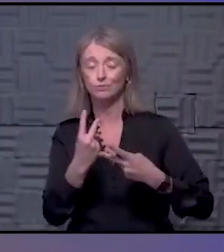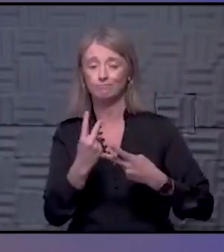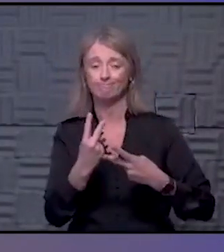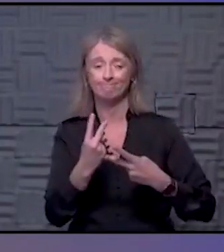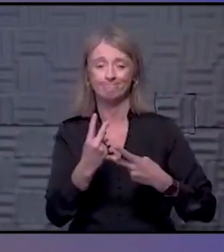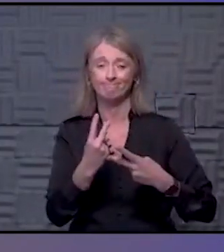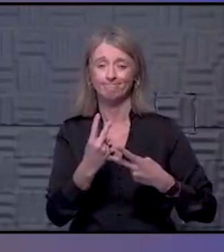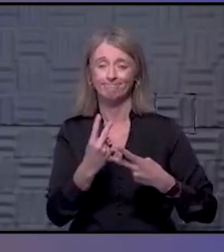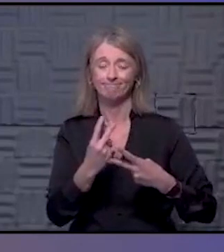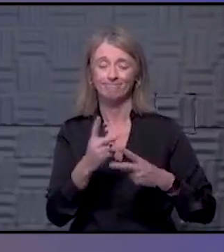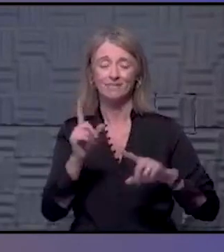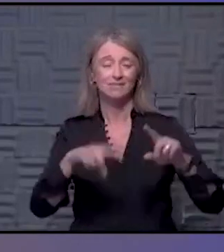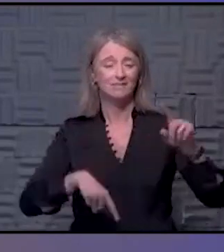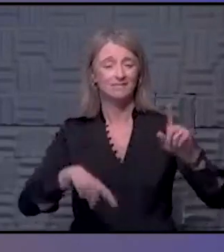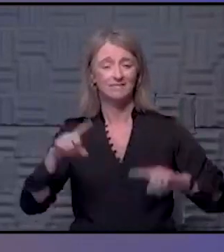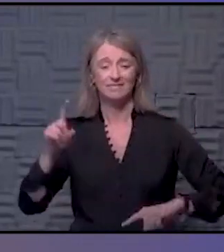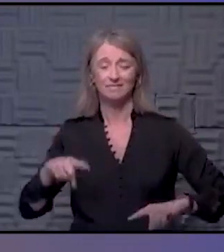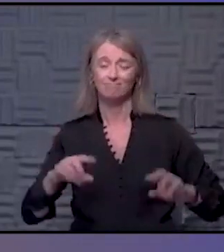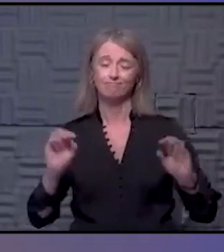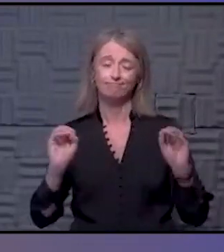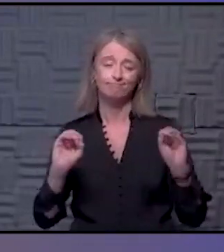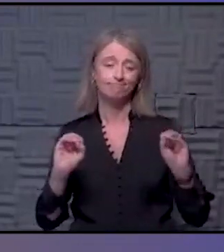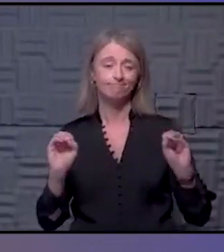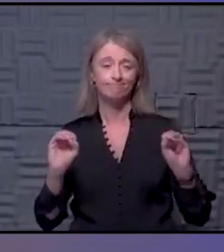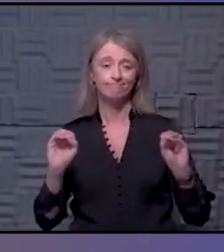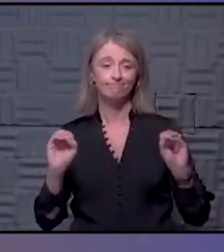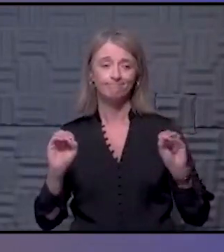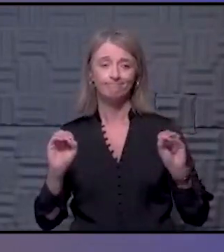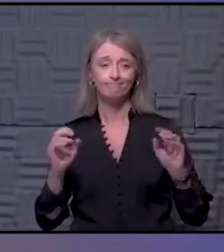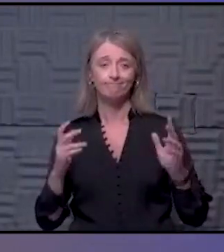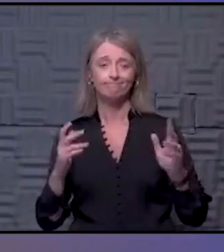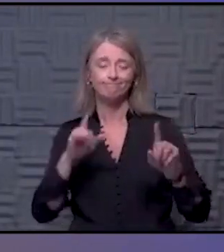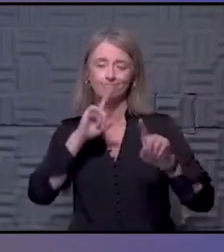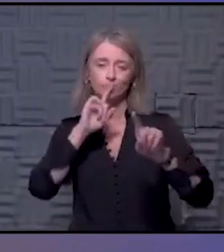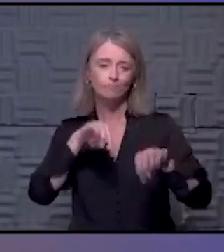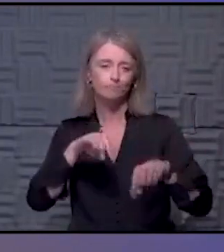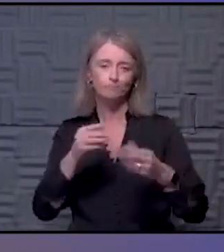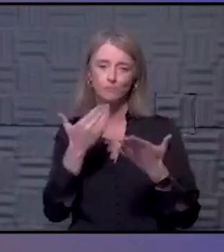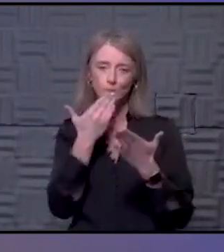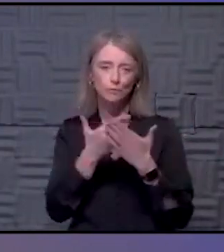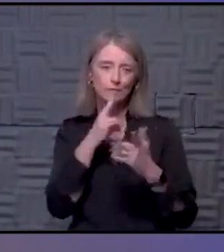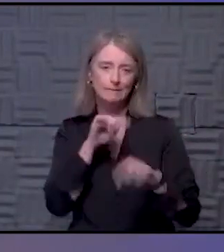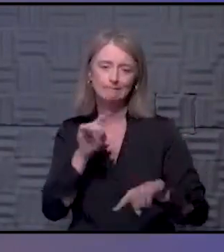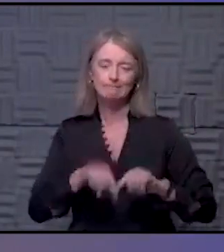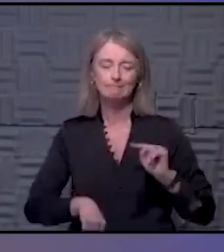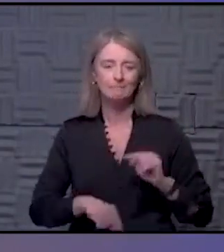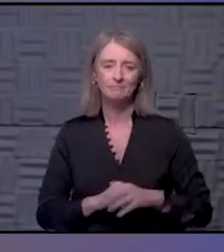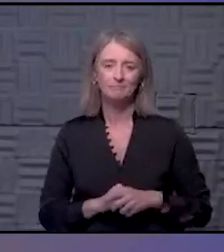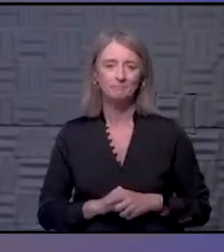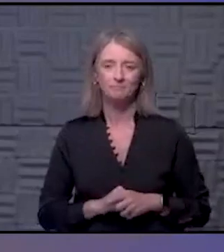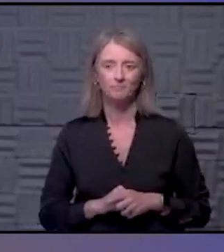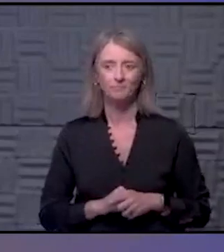It's extremely variable, so I don't think there's, we can't say one way or another on that one. Yeah.